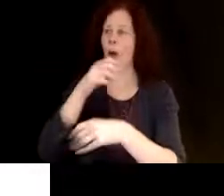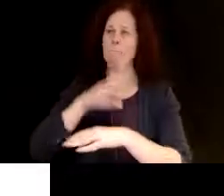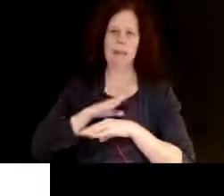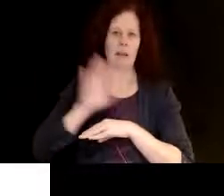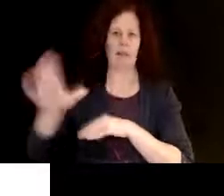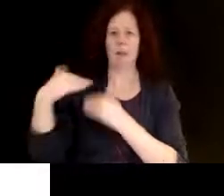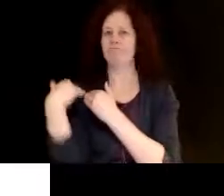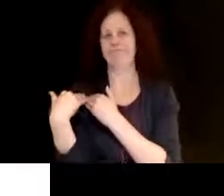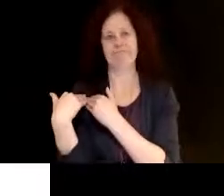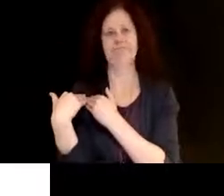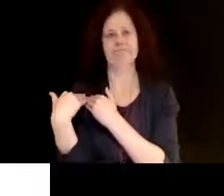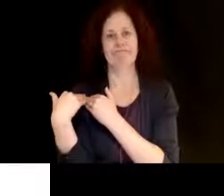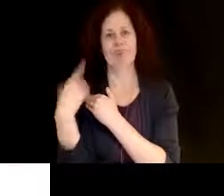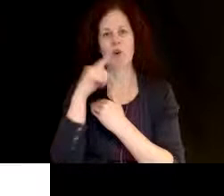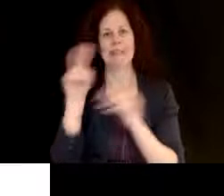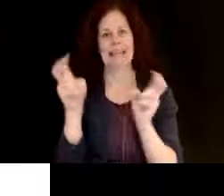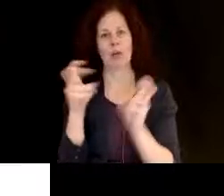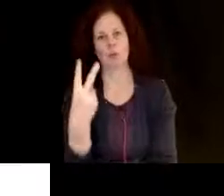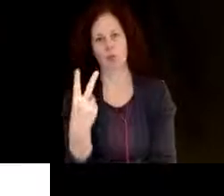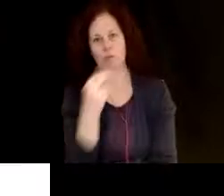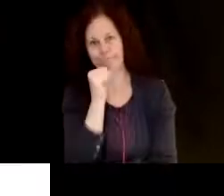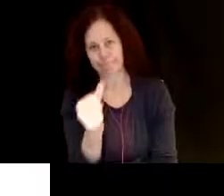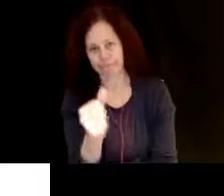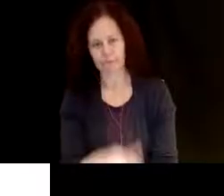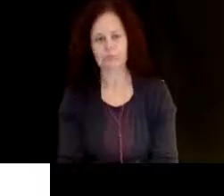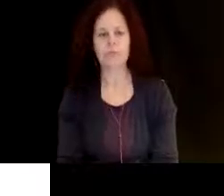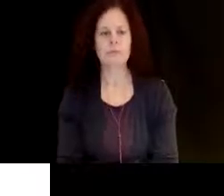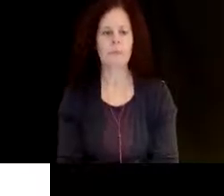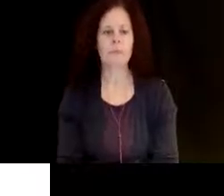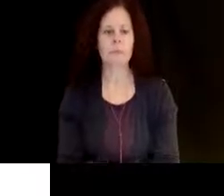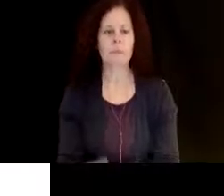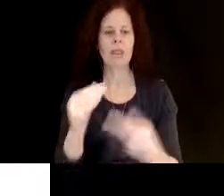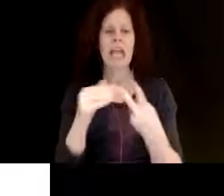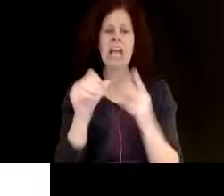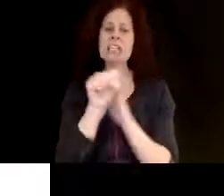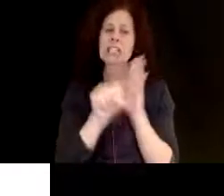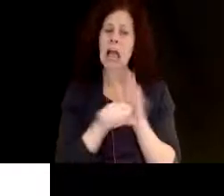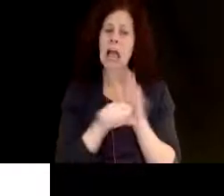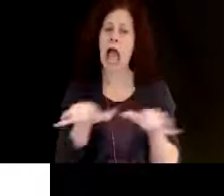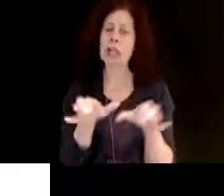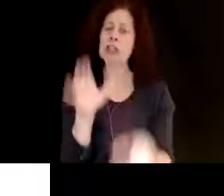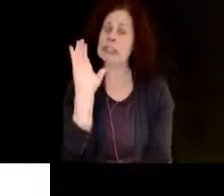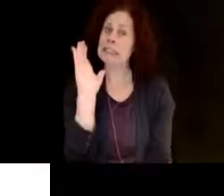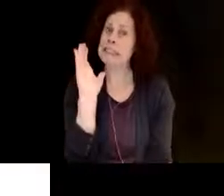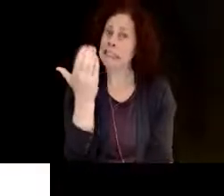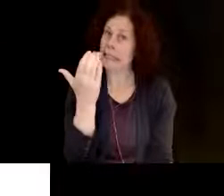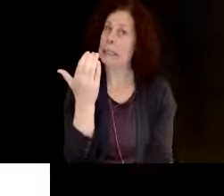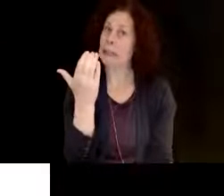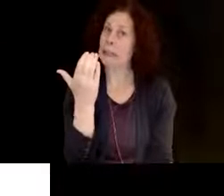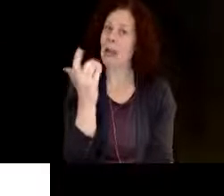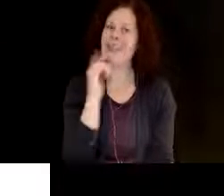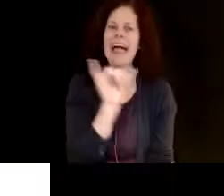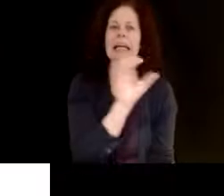Basically, known state-specific actions appear to be helping municipalities gain compliance in those states that tended to do